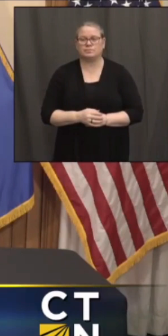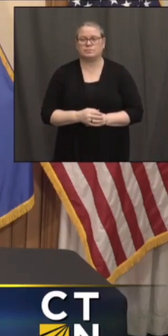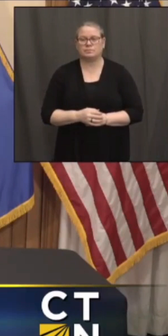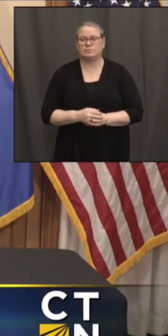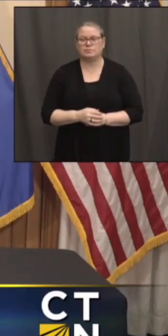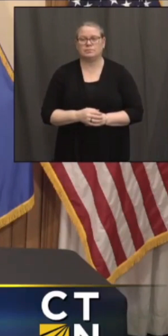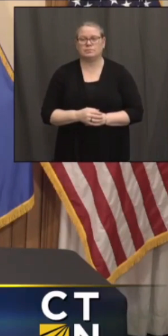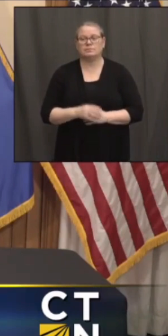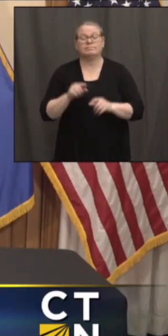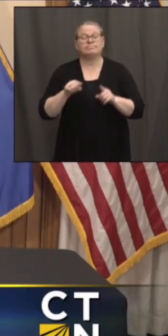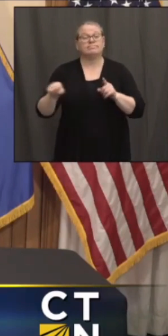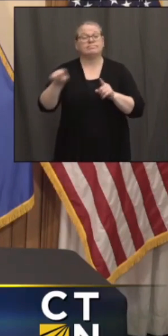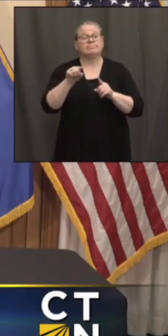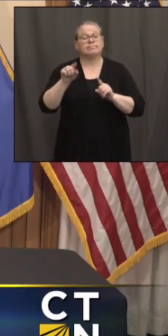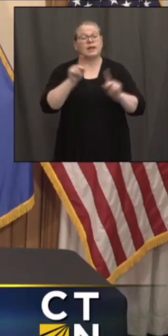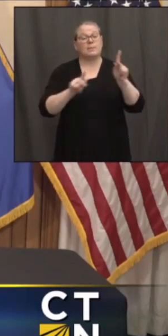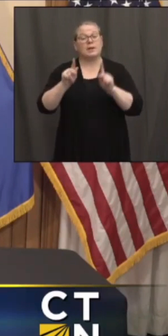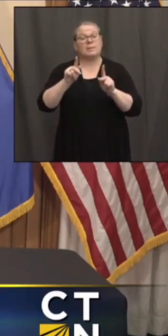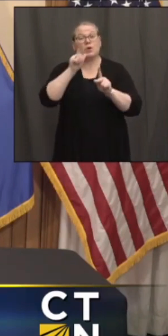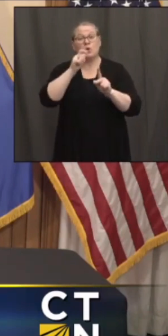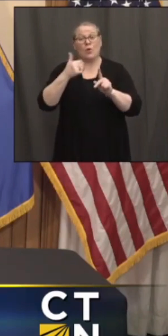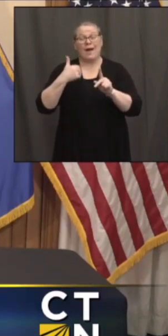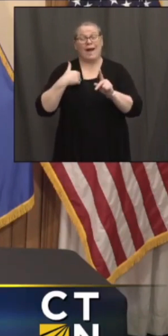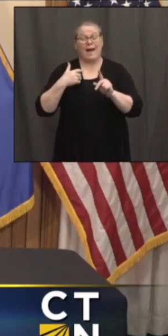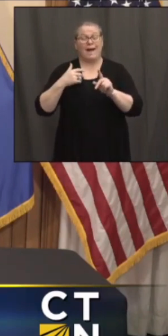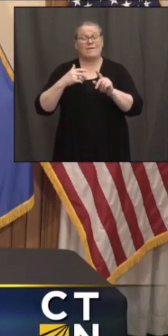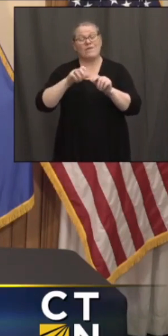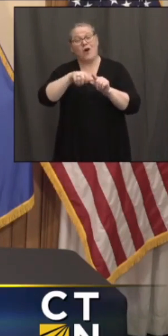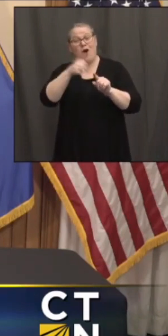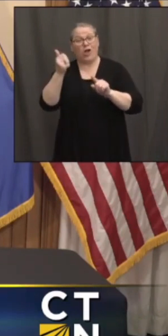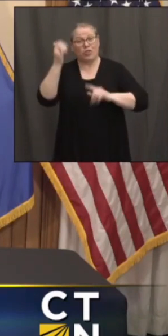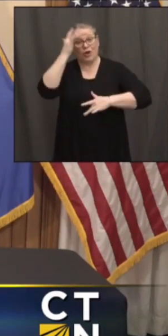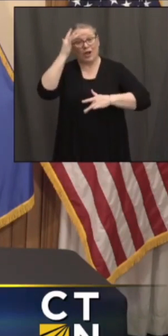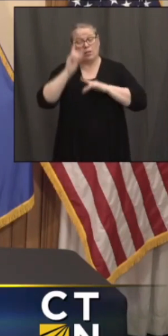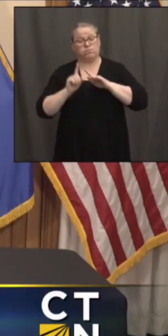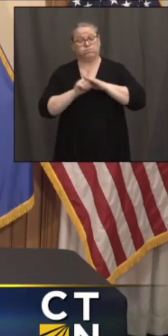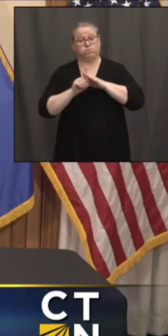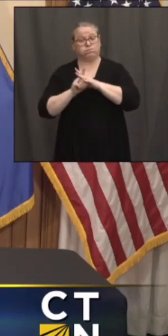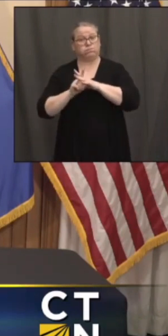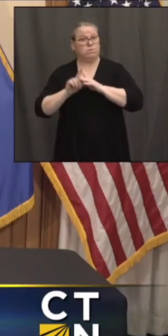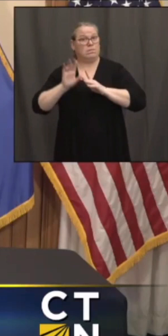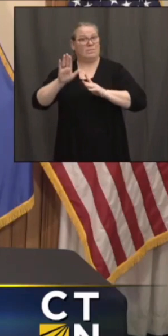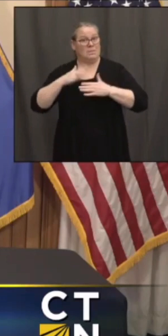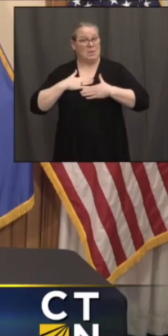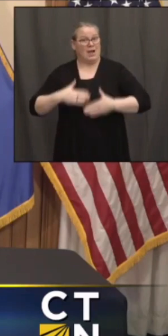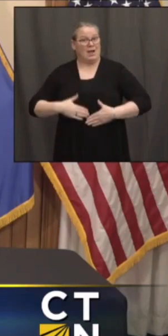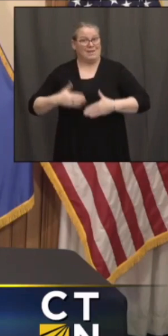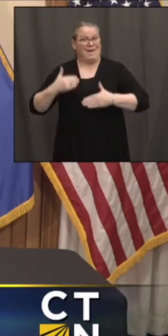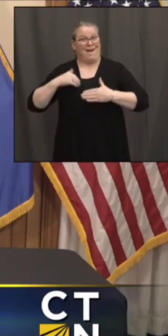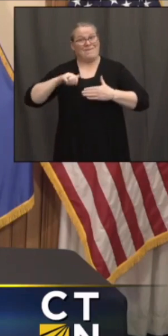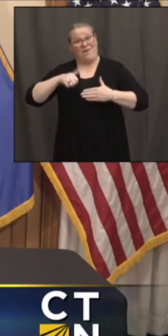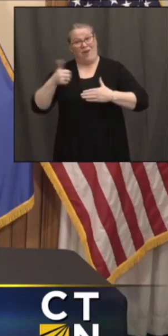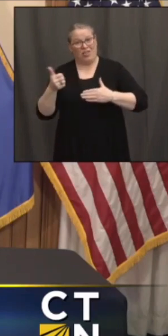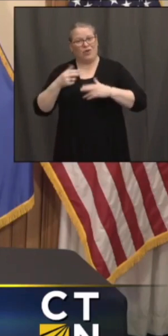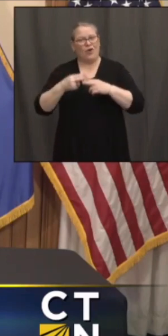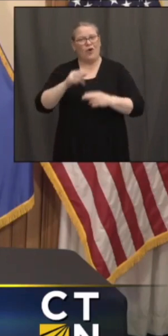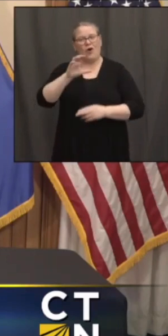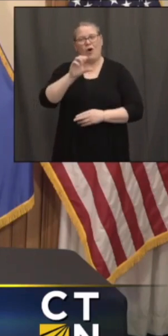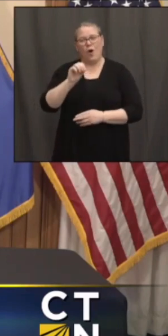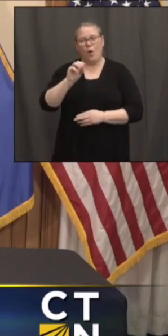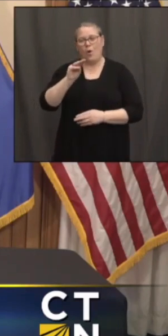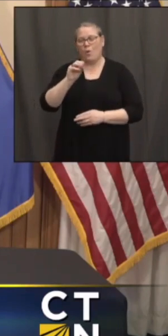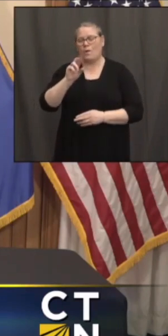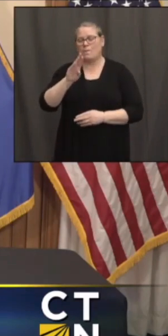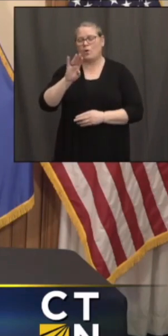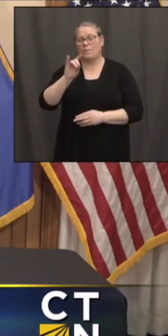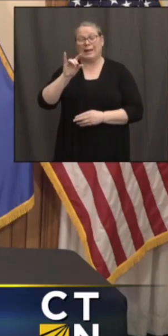having those with comorbidities get their vaccinations, we just wanted to see how that process is going to work. Do we know if and how